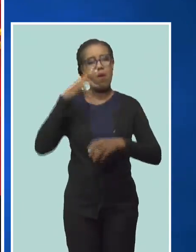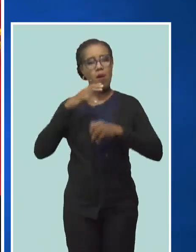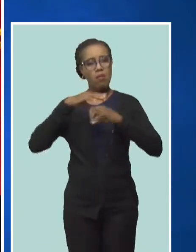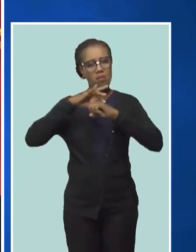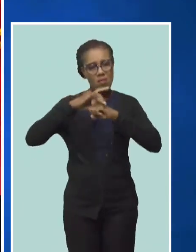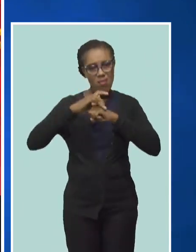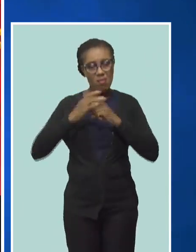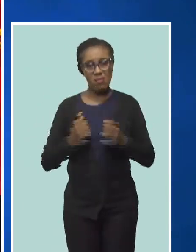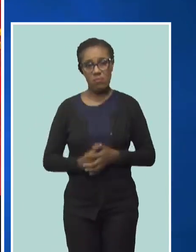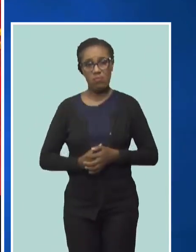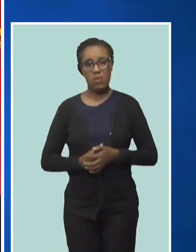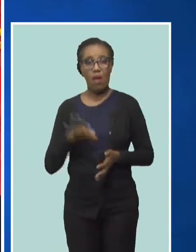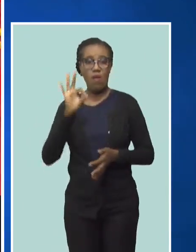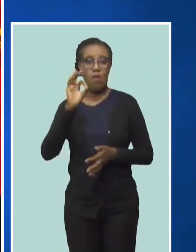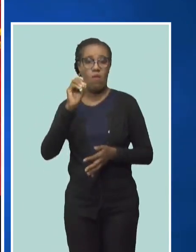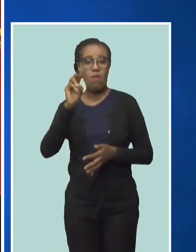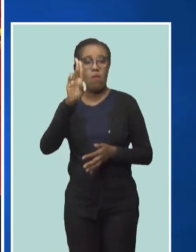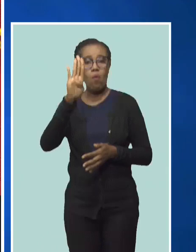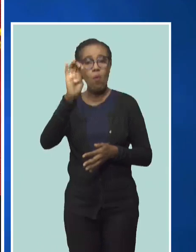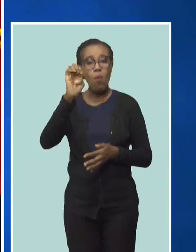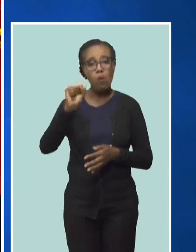be on Forbes magazine,